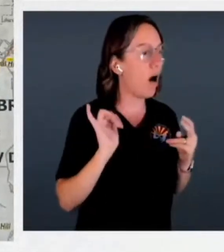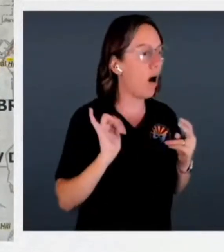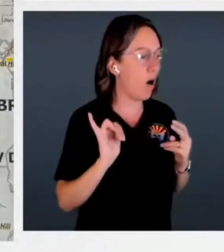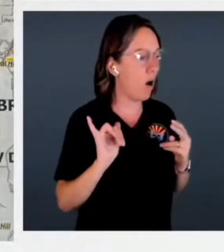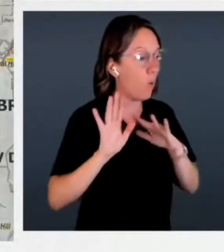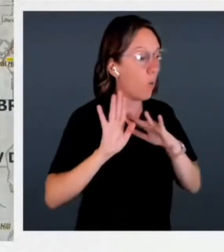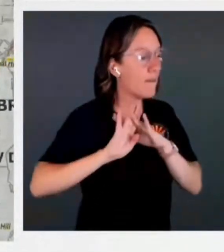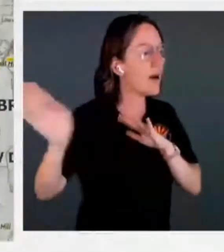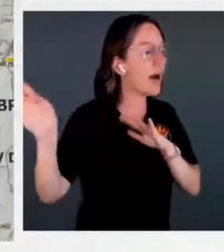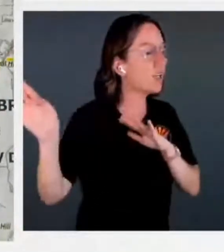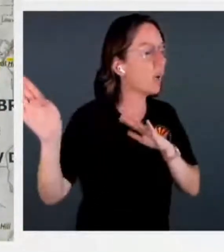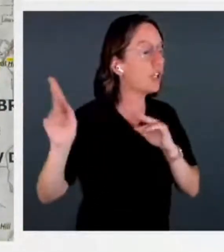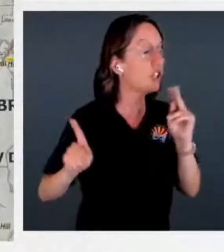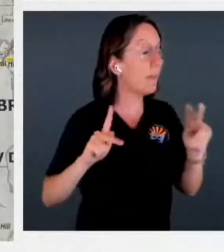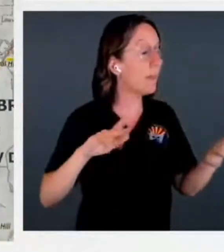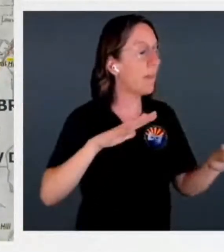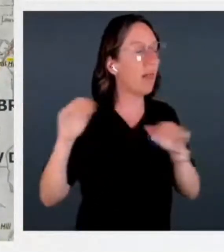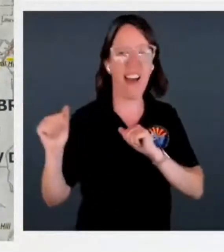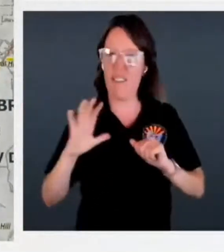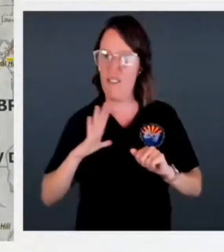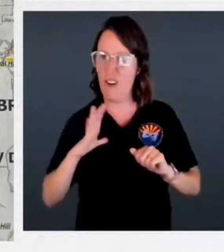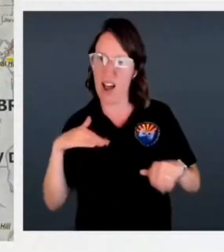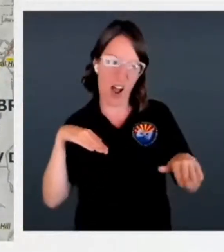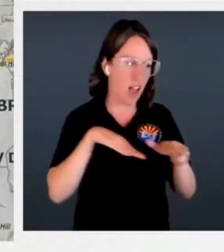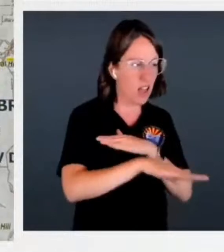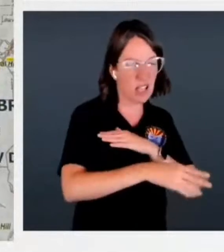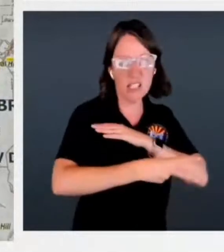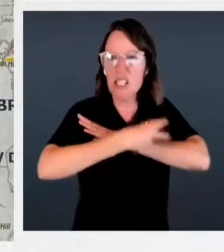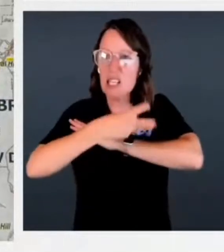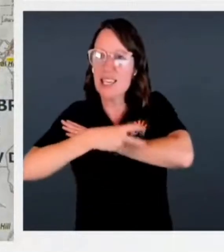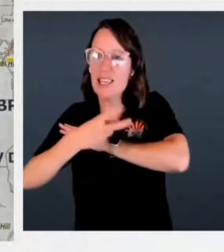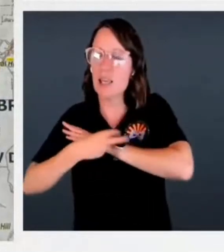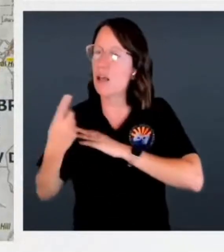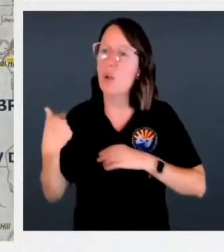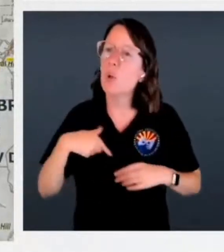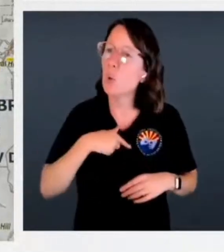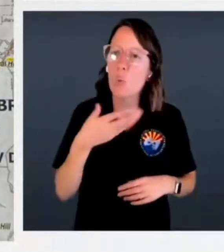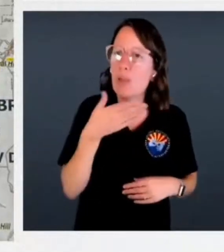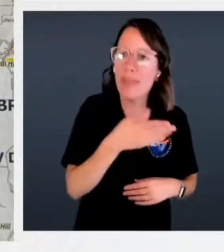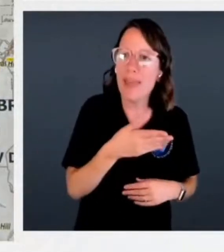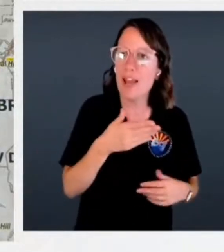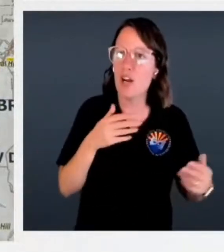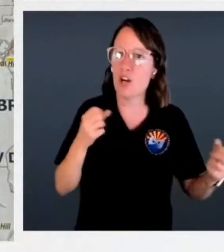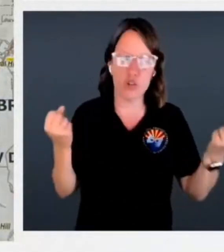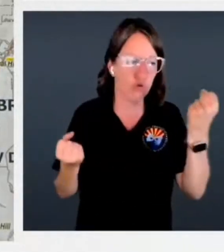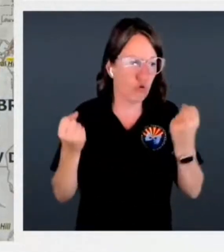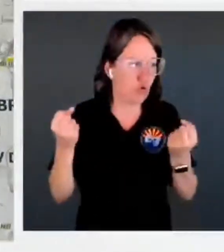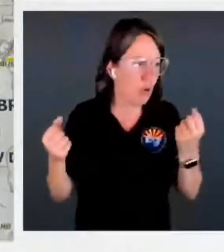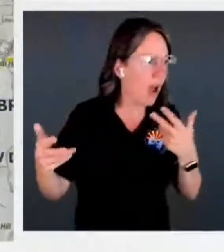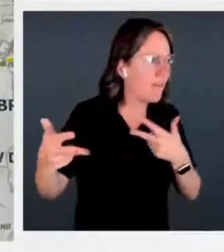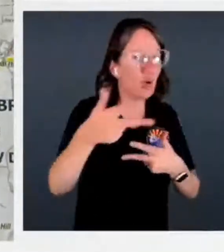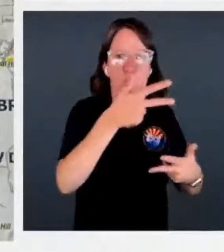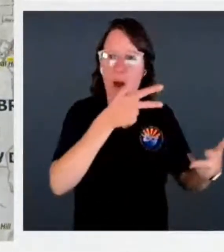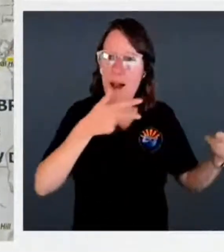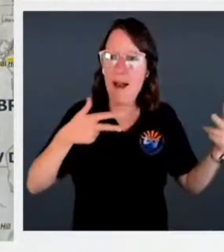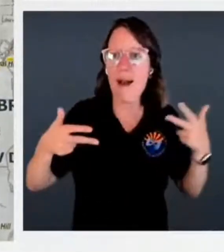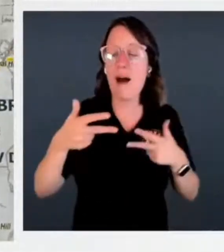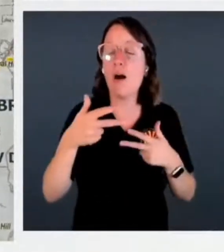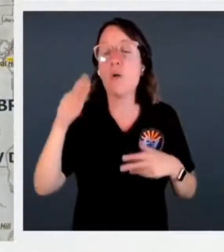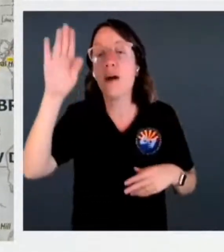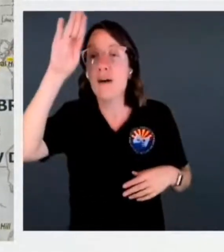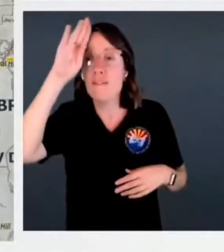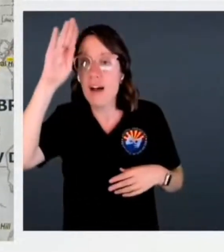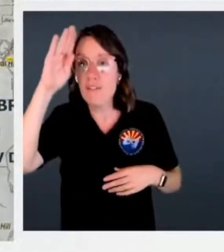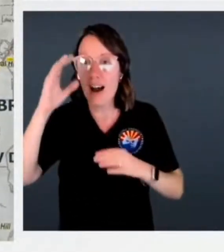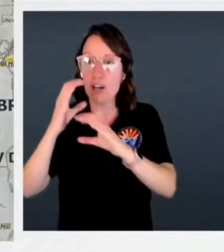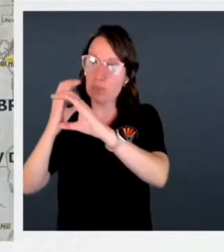of, chaos. We have to make sure that fire personnel have the roadways so they can get in and out. As you mentioned, there's all